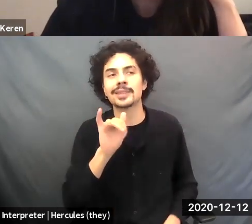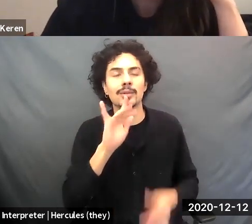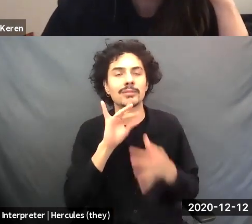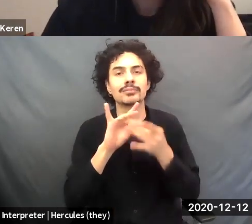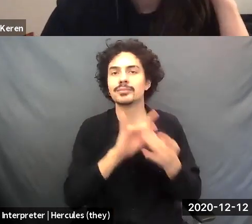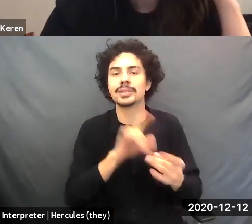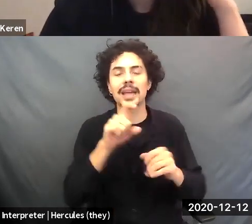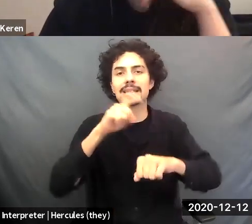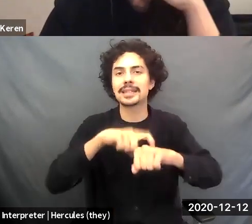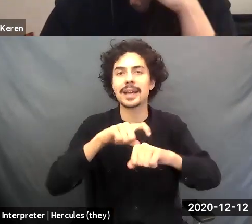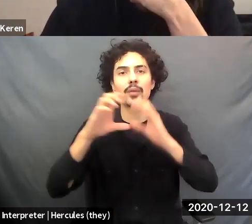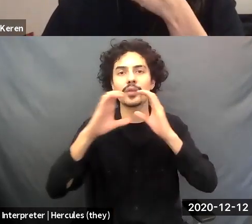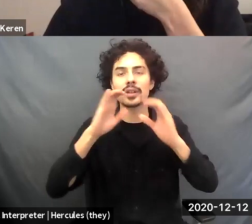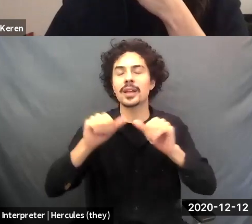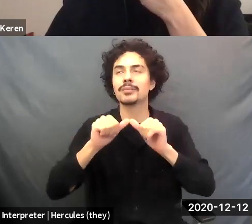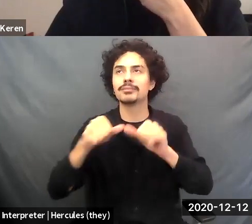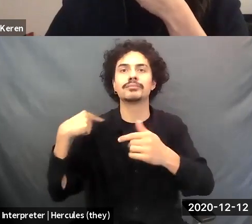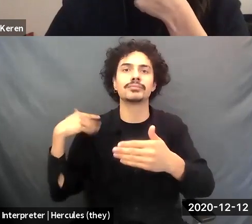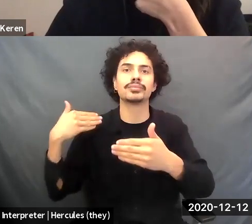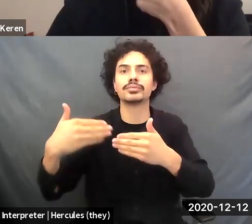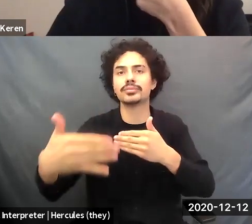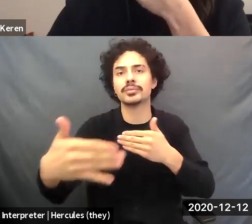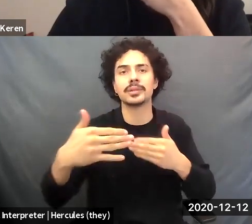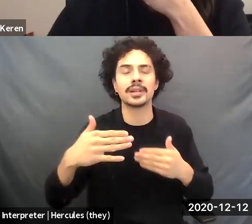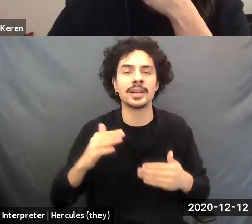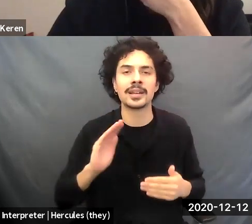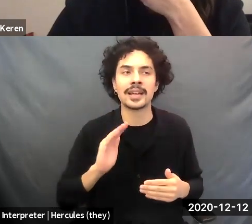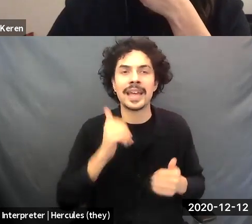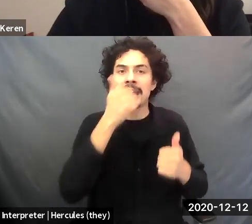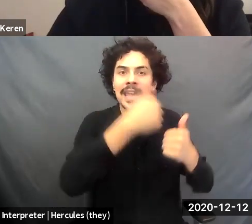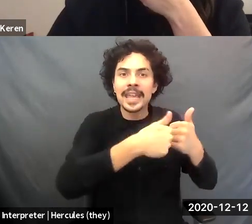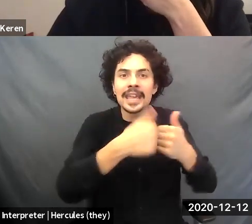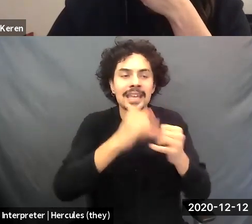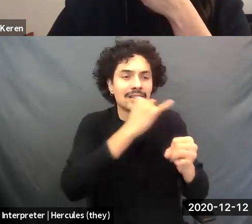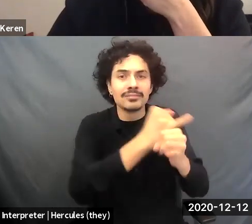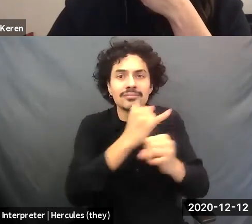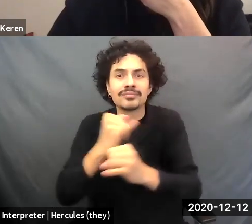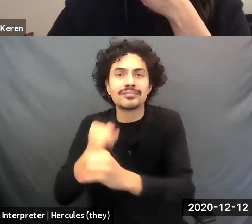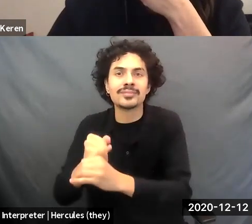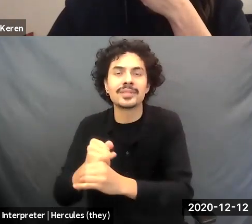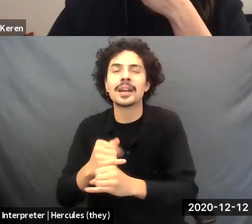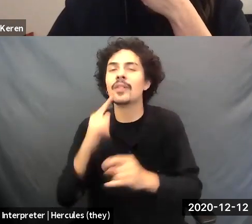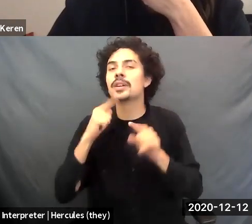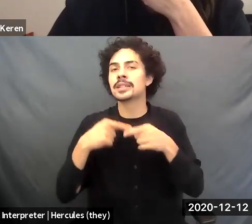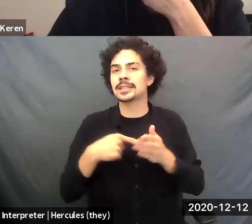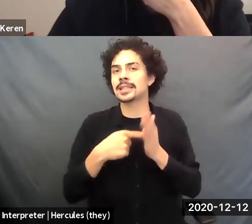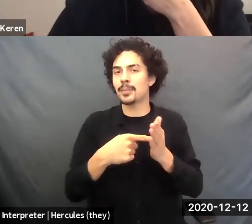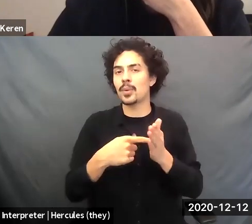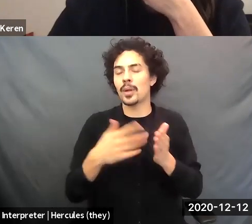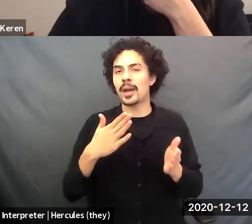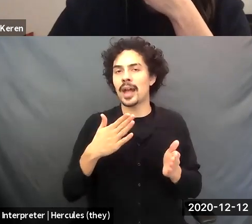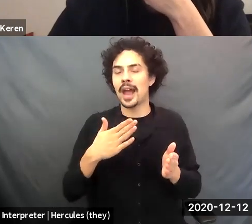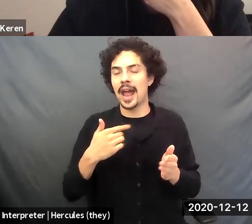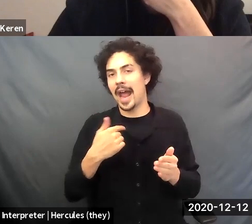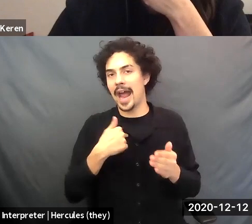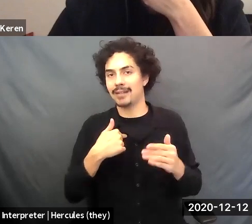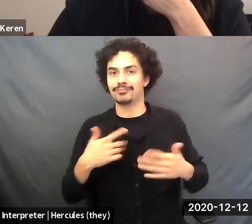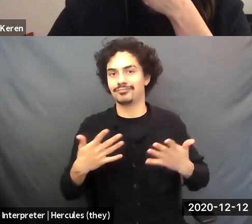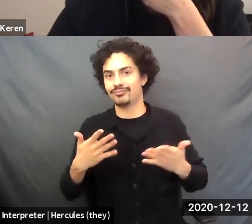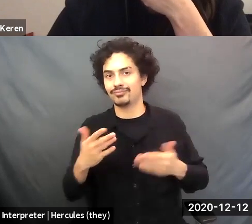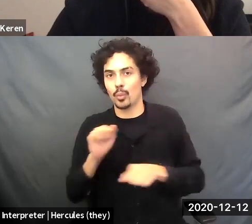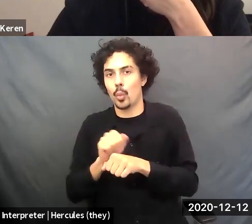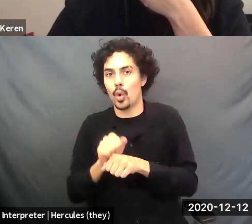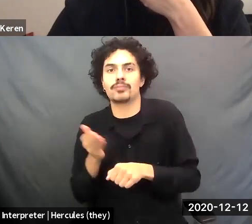general conversation now and the conversation in all of our institutions, including the institution I occupy. And I'll talk a little bit about that.